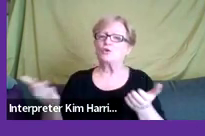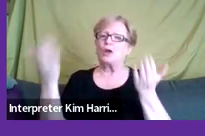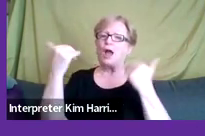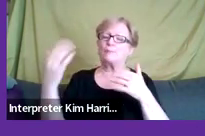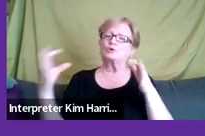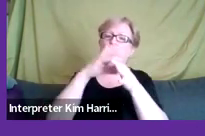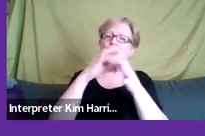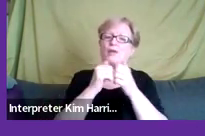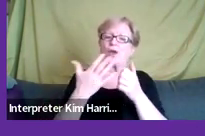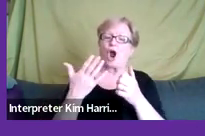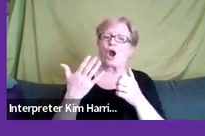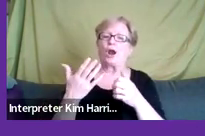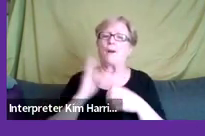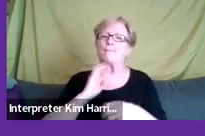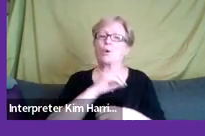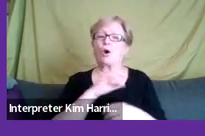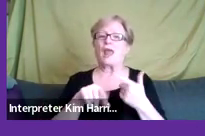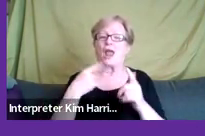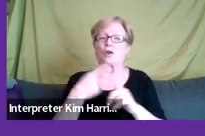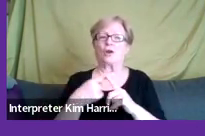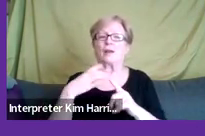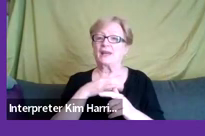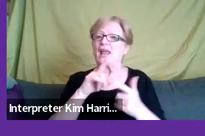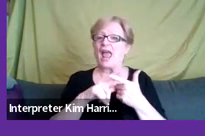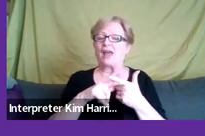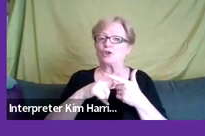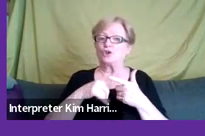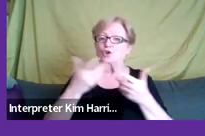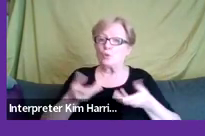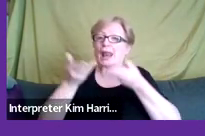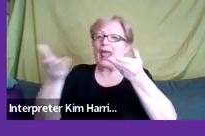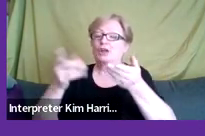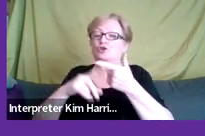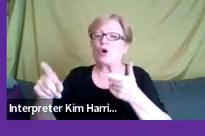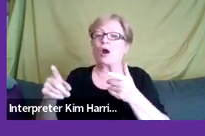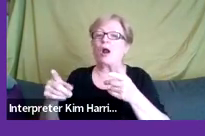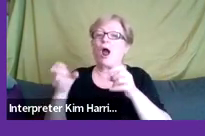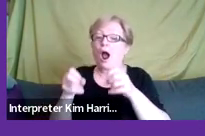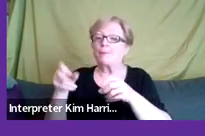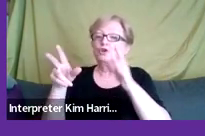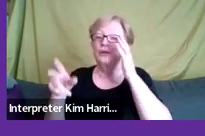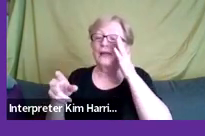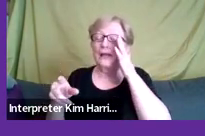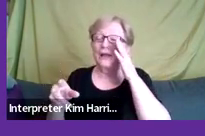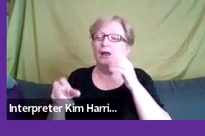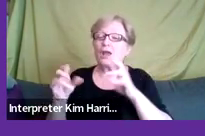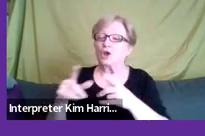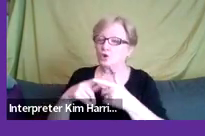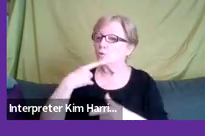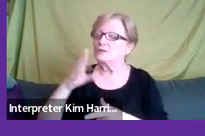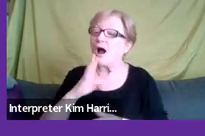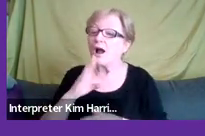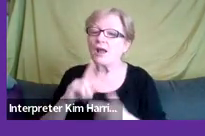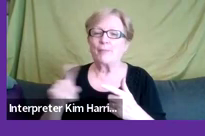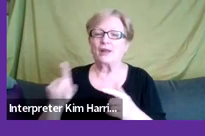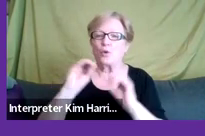this committee? And you're lending your expertise, time, and talent, but you're not being paid. So essentially you're being tokenized and